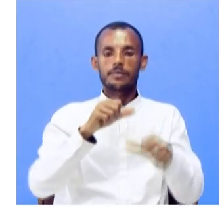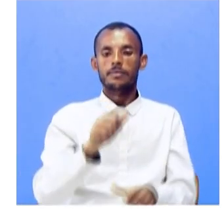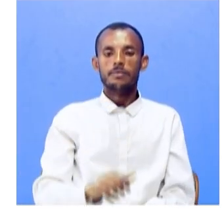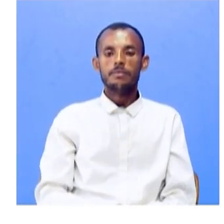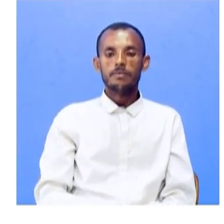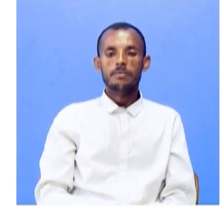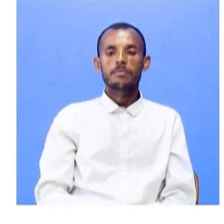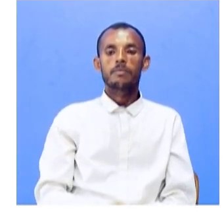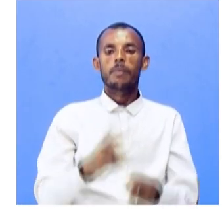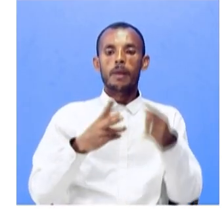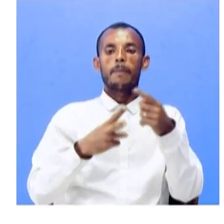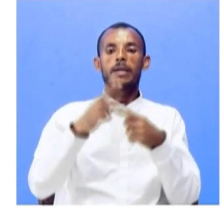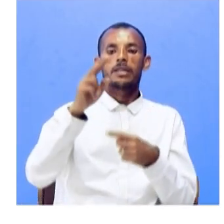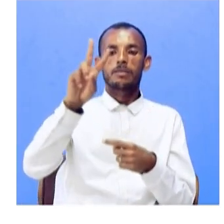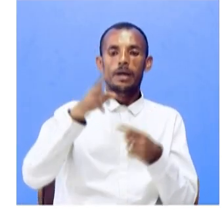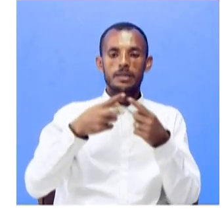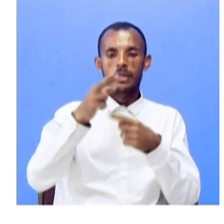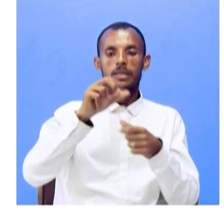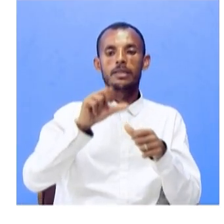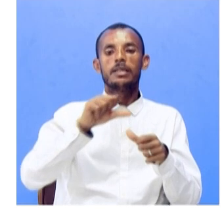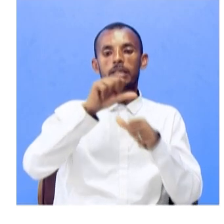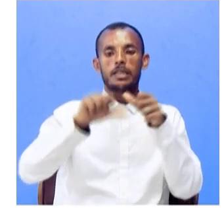bisect each other.